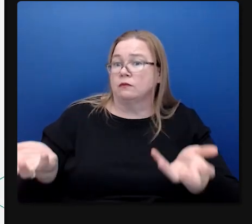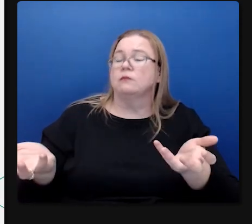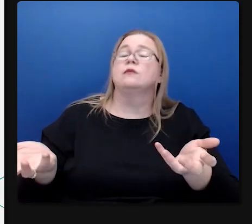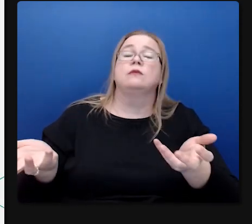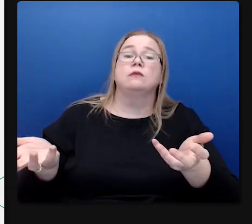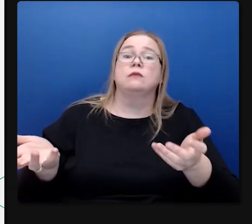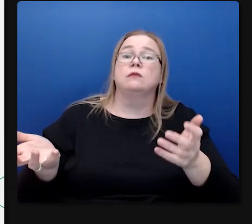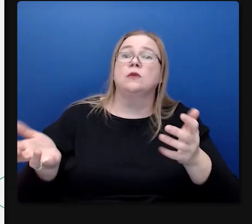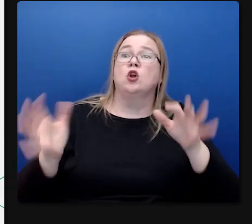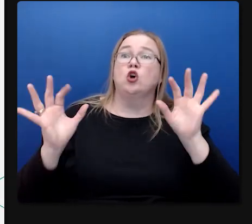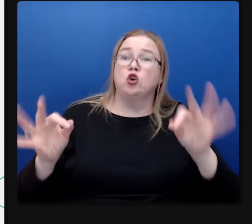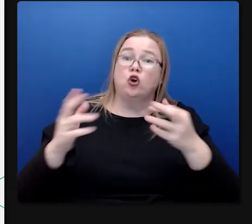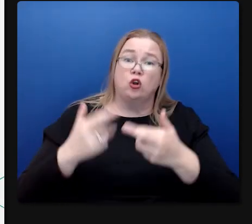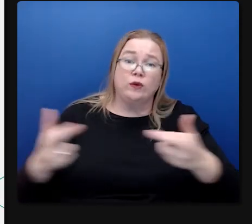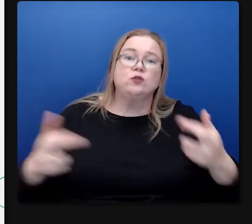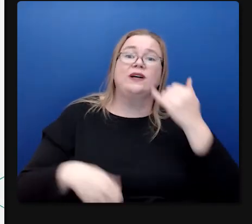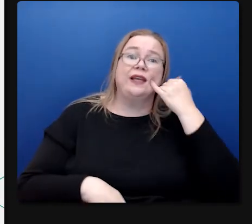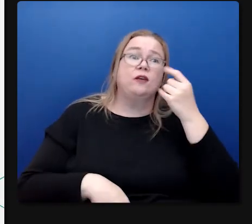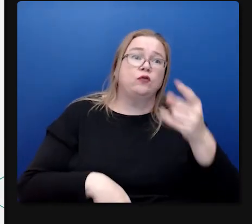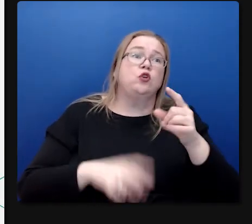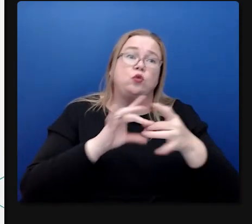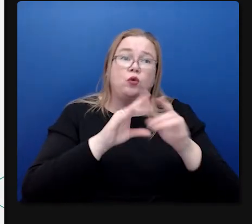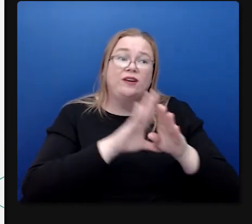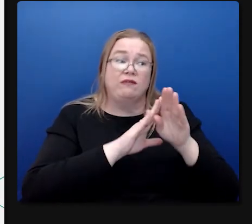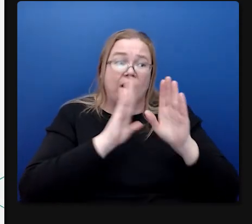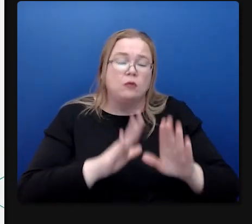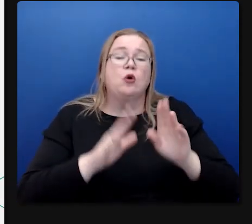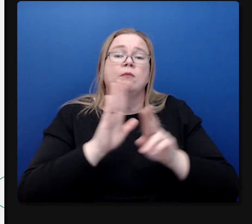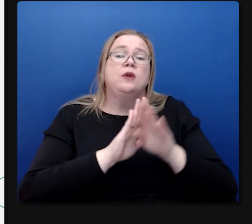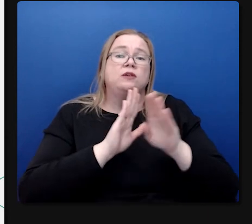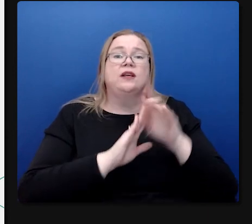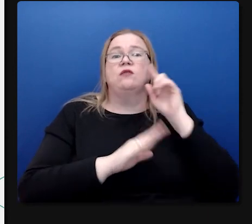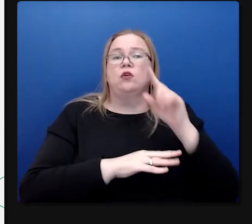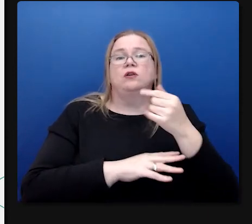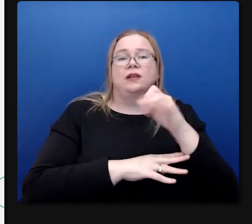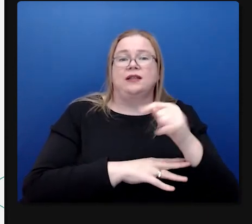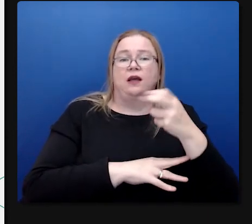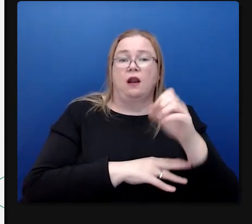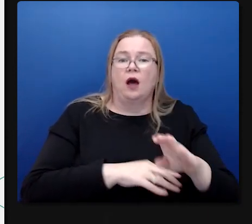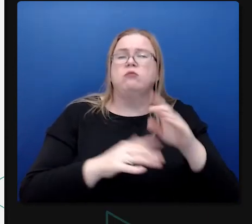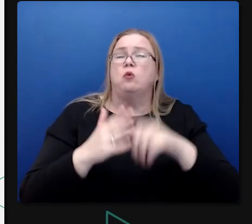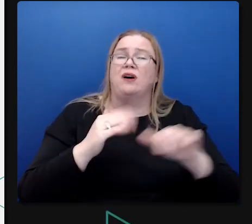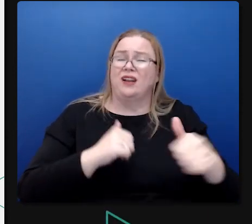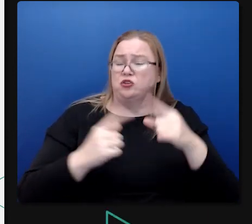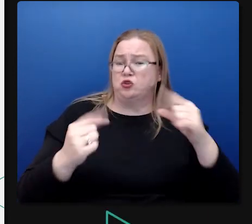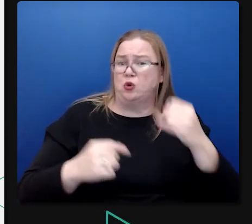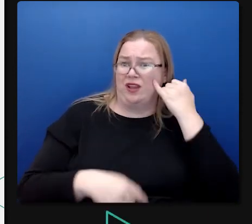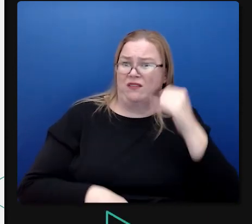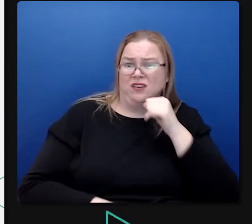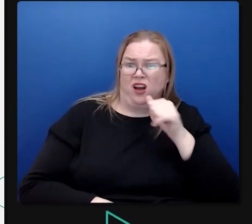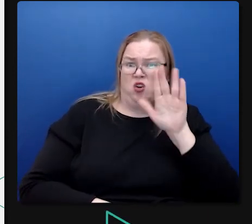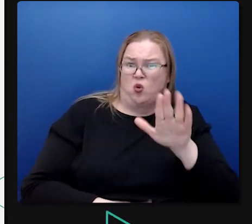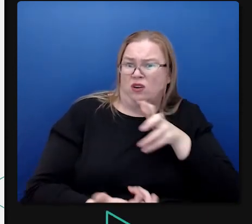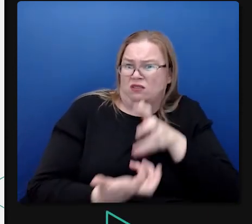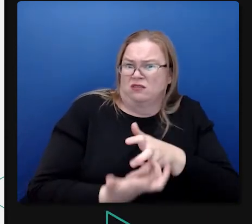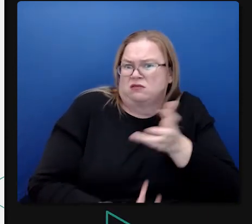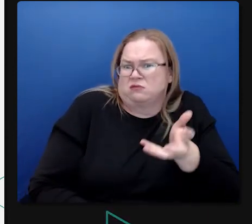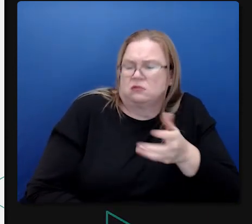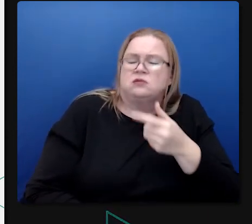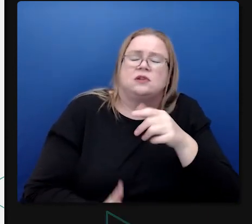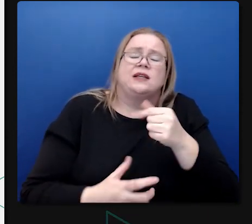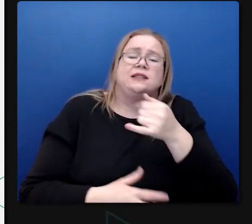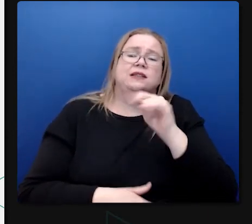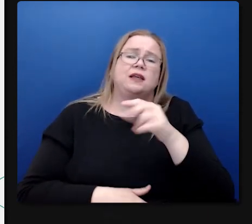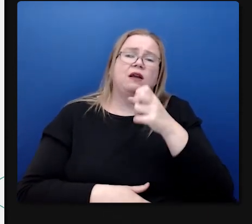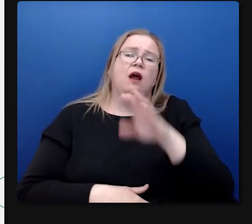This is all great resources if you are a Unity developer building for GitHub Actions, though. What else do you do if that's not you? GitHub